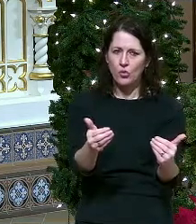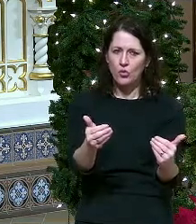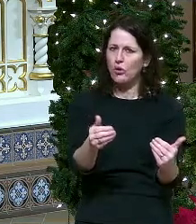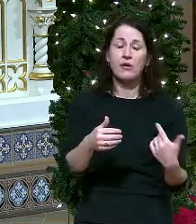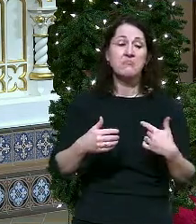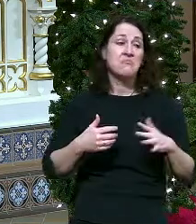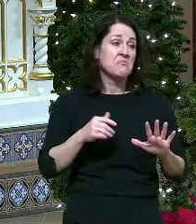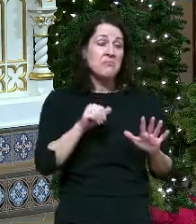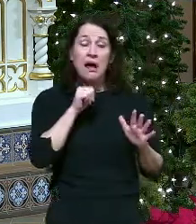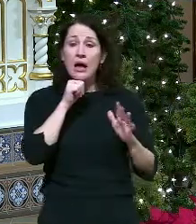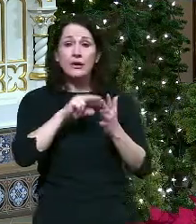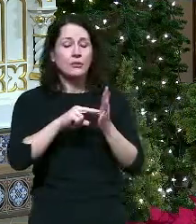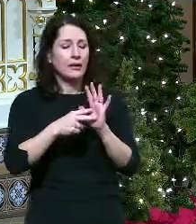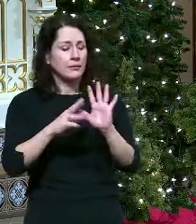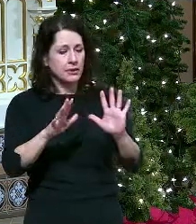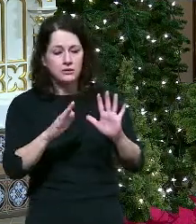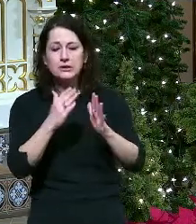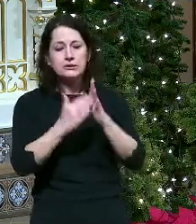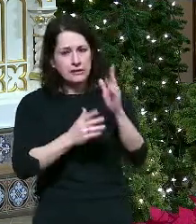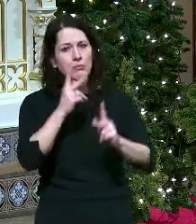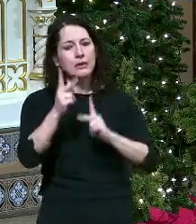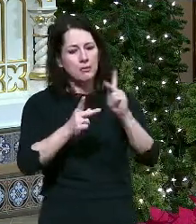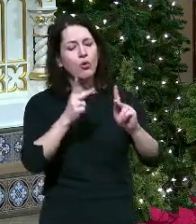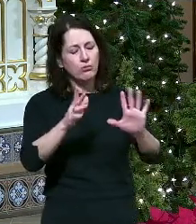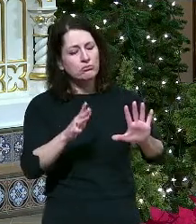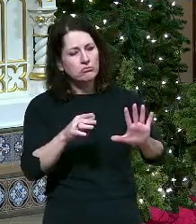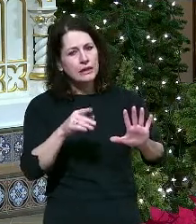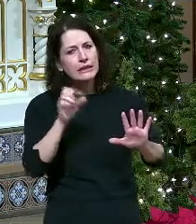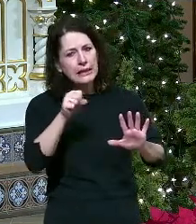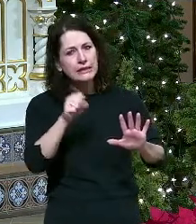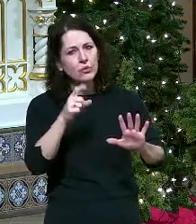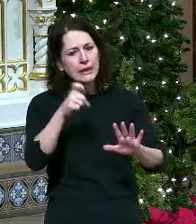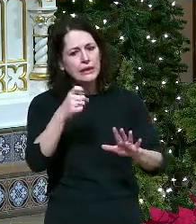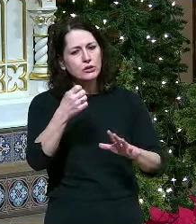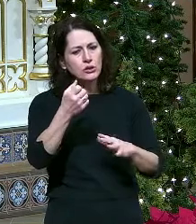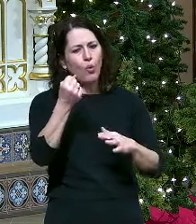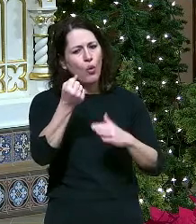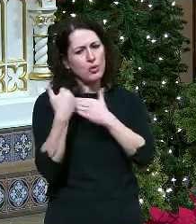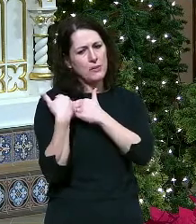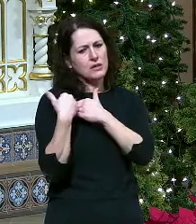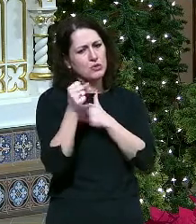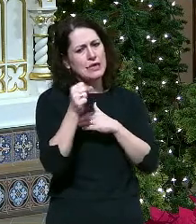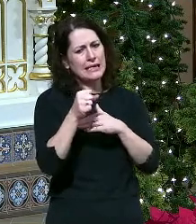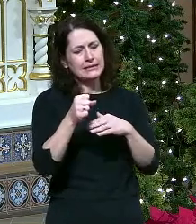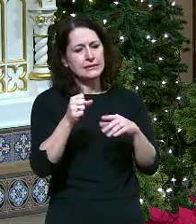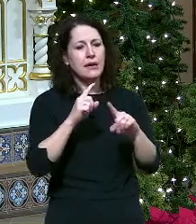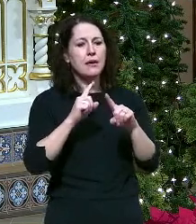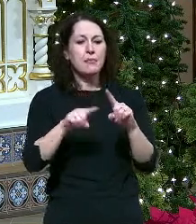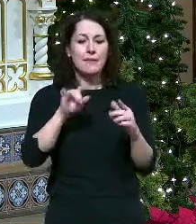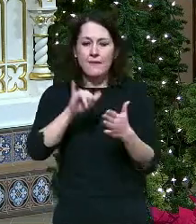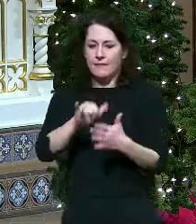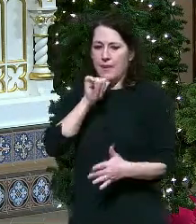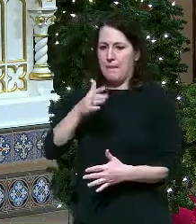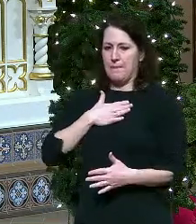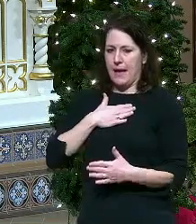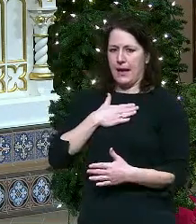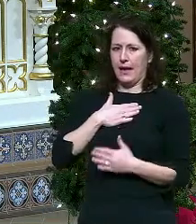I'm not saying that there aren't people that need to be held accountable. I'm saying that's not my